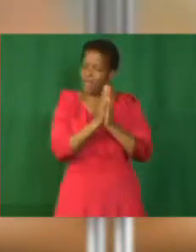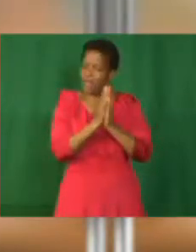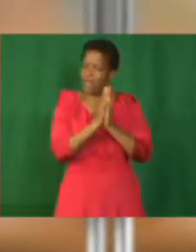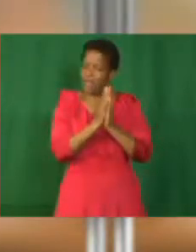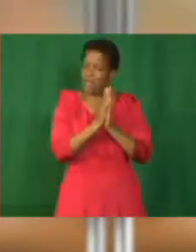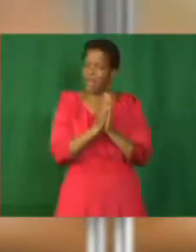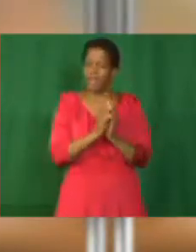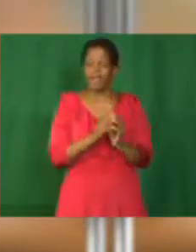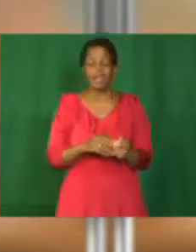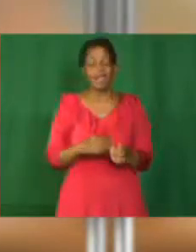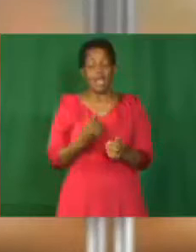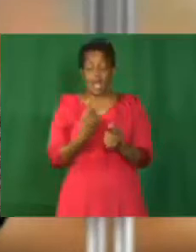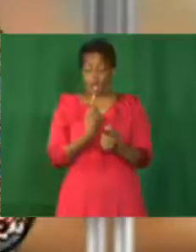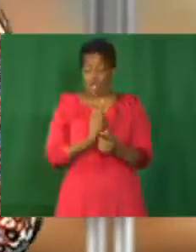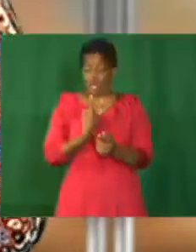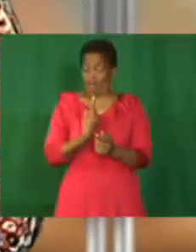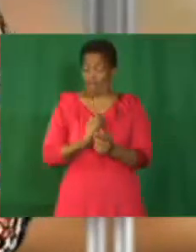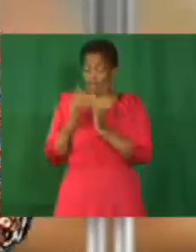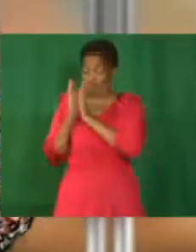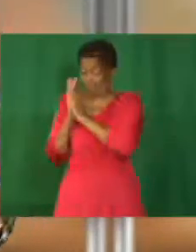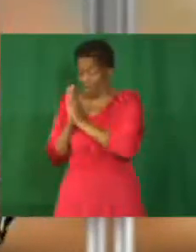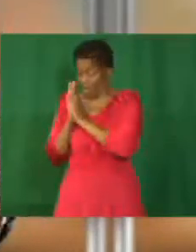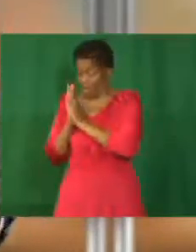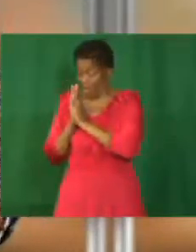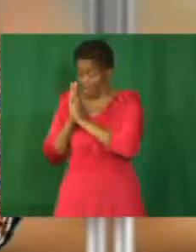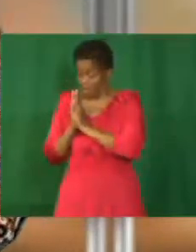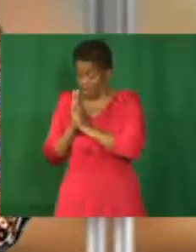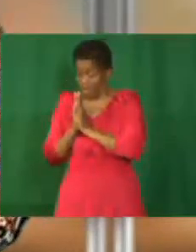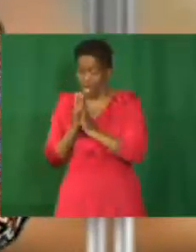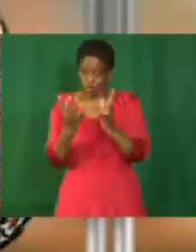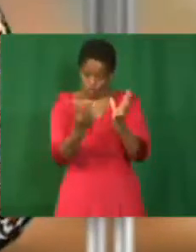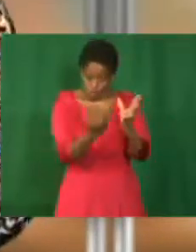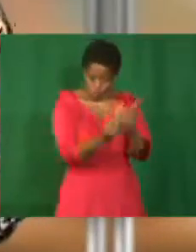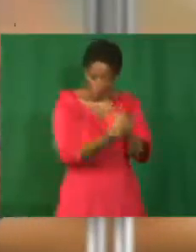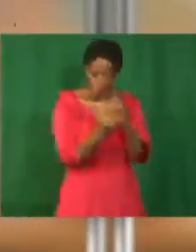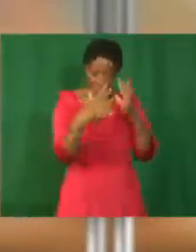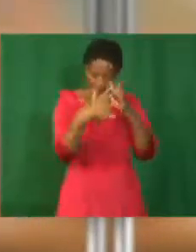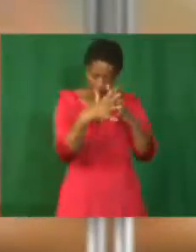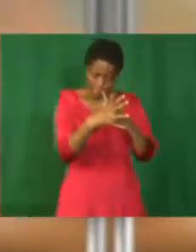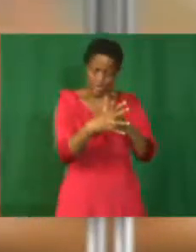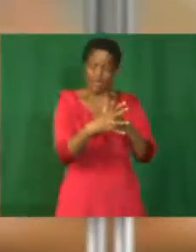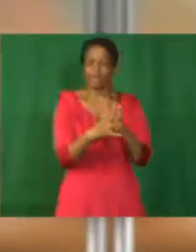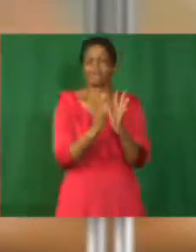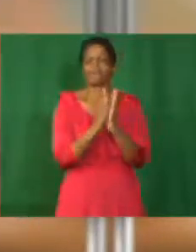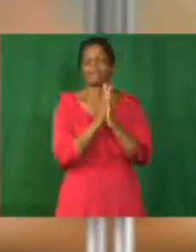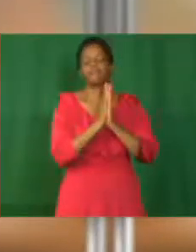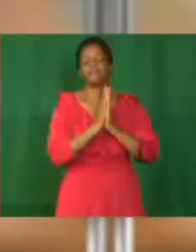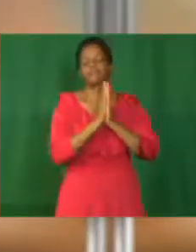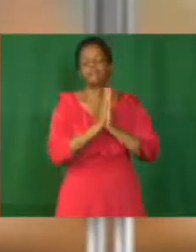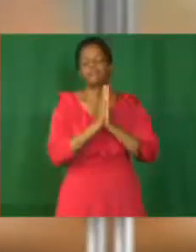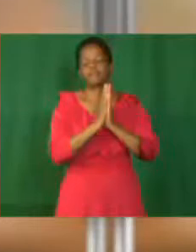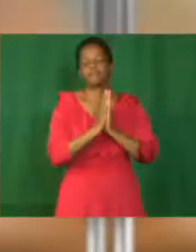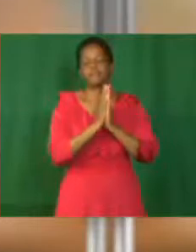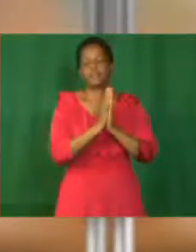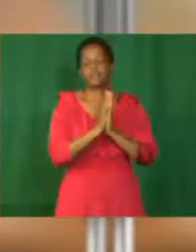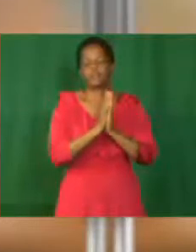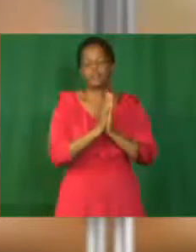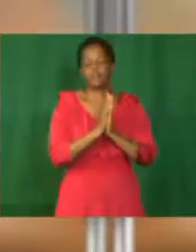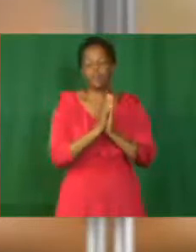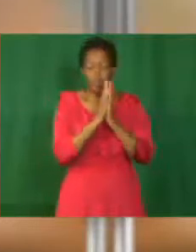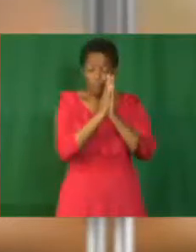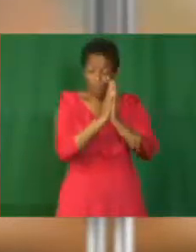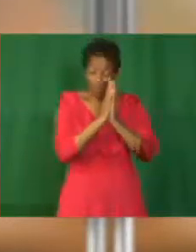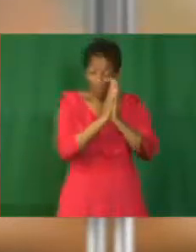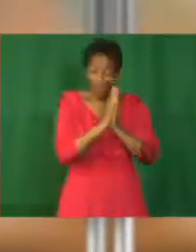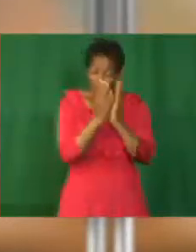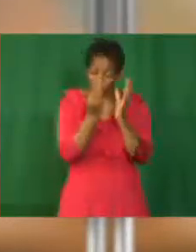and public prayer sessions. So praying together was what brought them together. It gave them